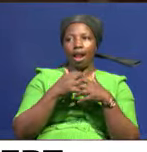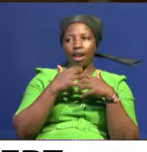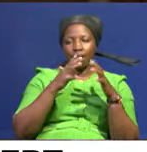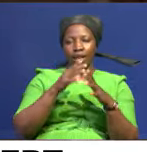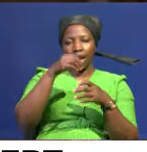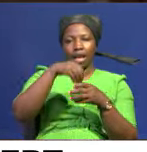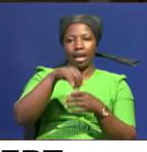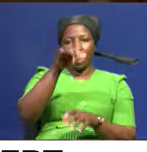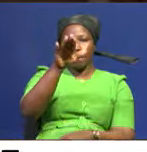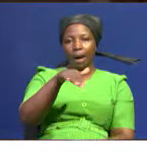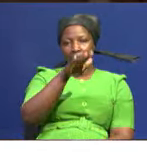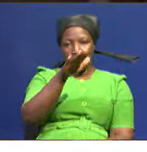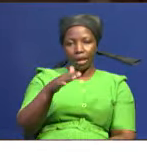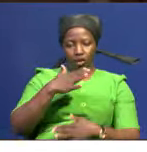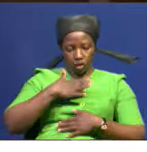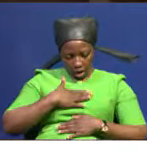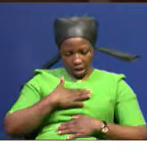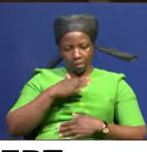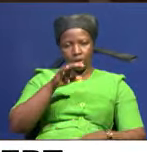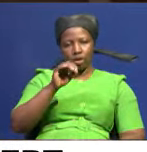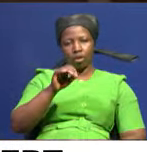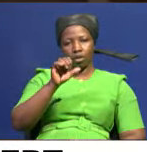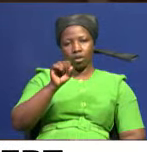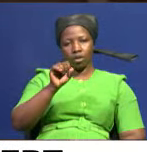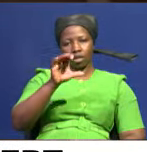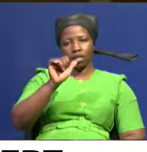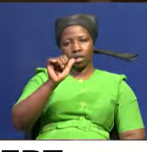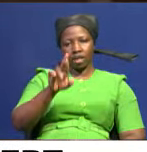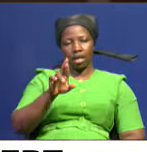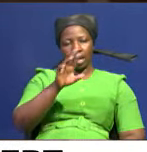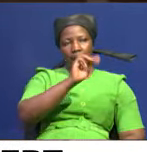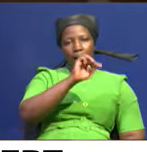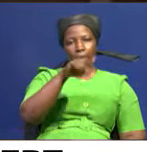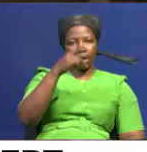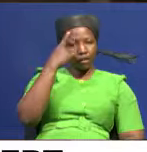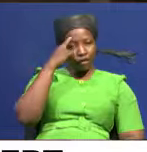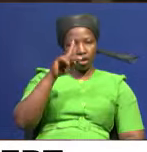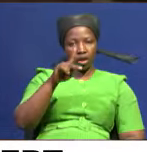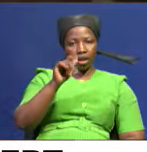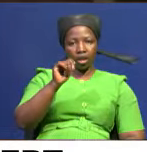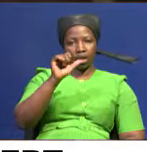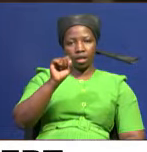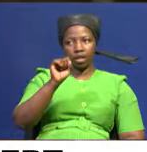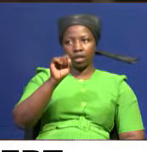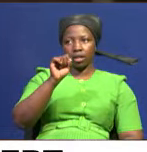Parliament, the Honorable Oscar Sudi, the MP for Kapsaret.